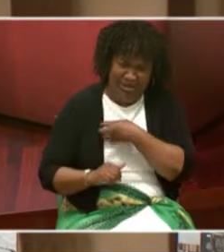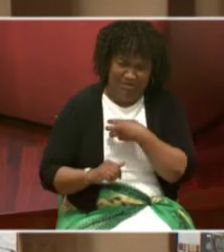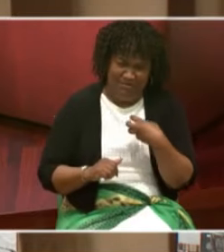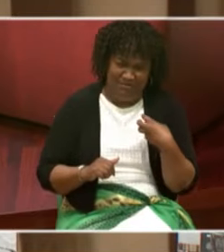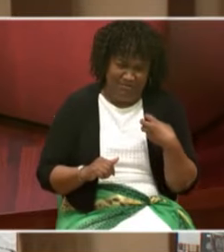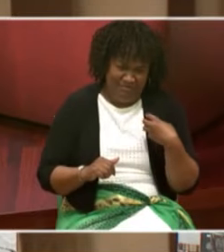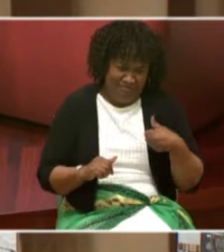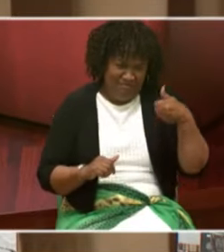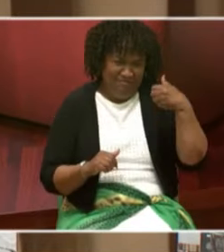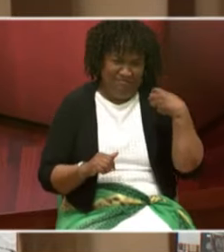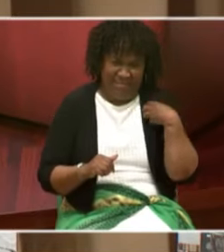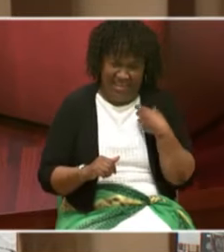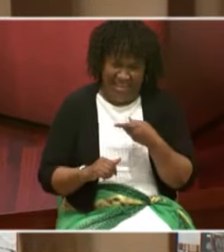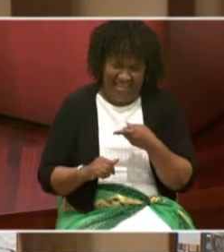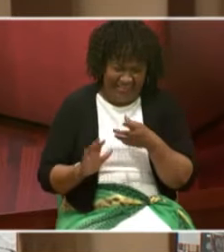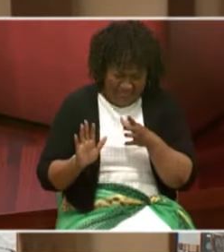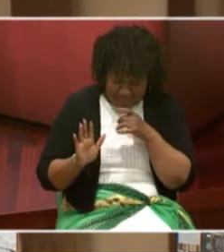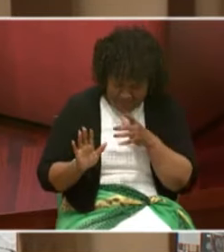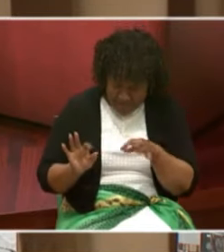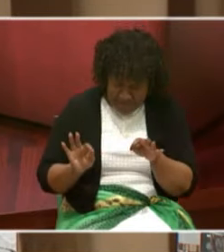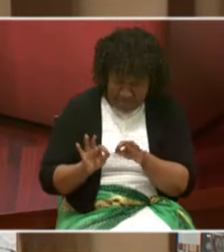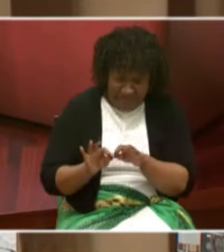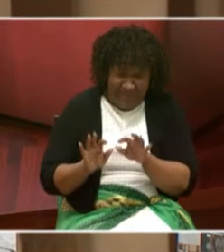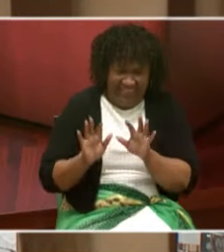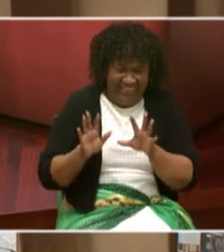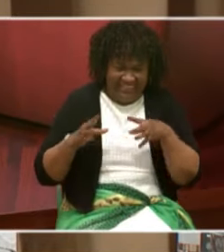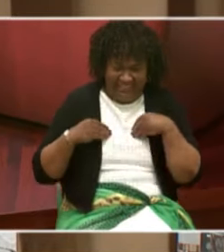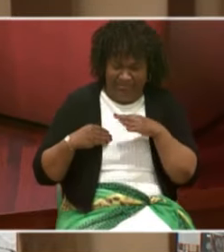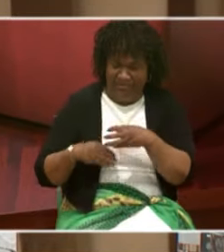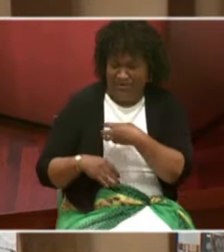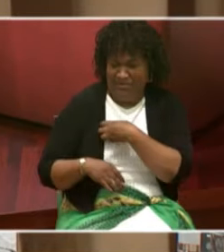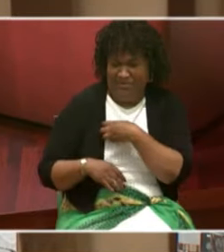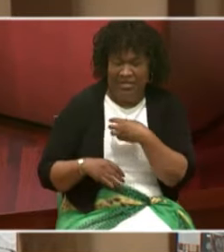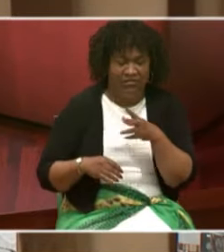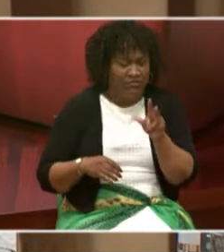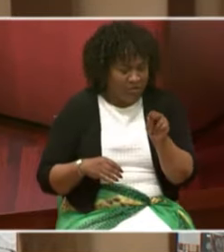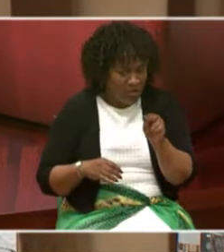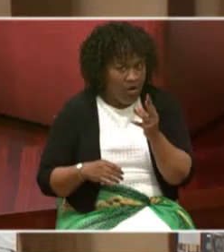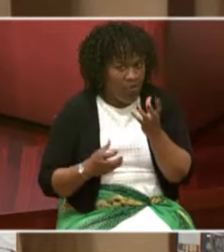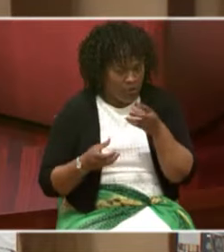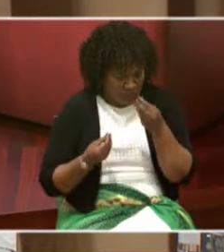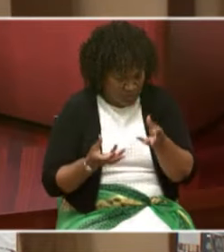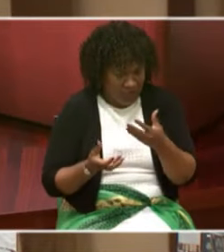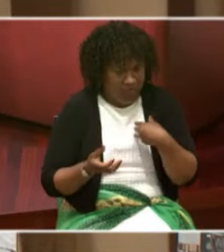president and the Congress working with the president